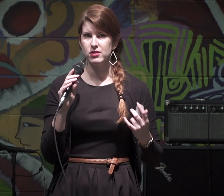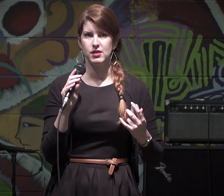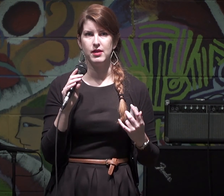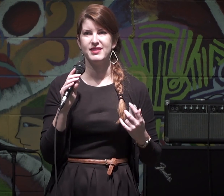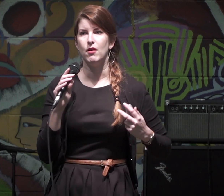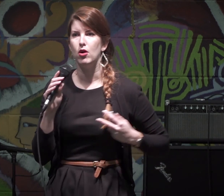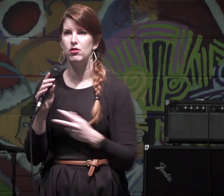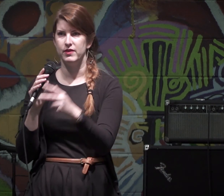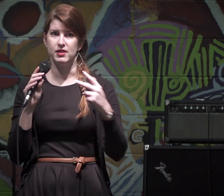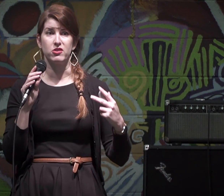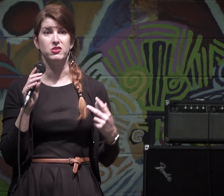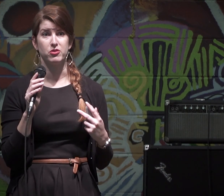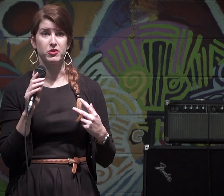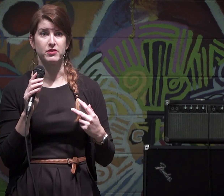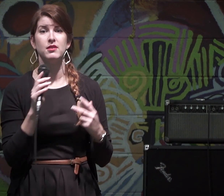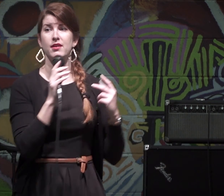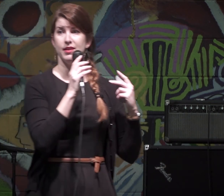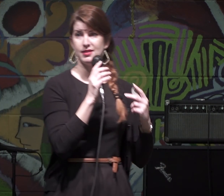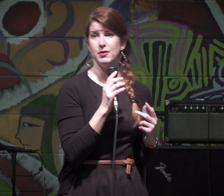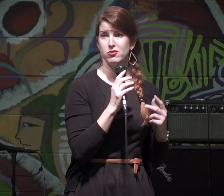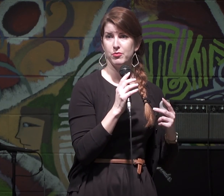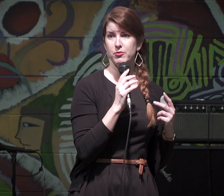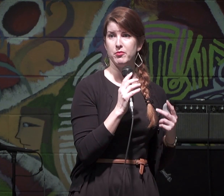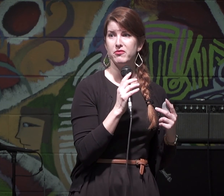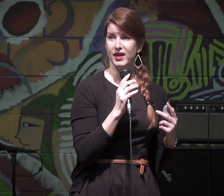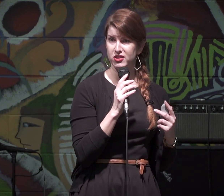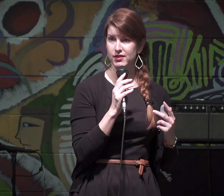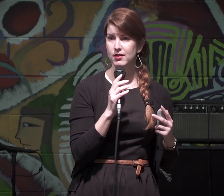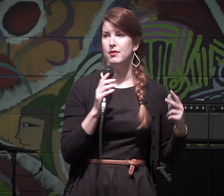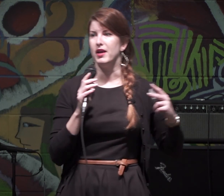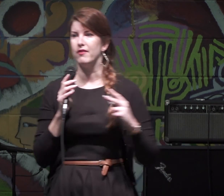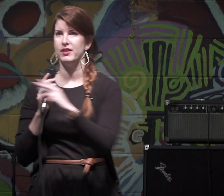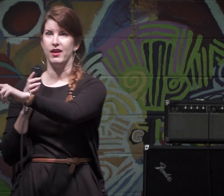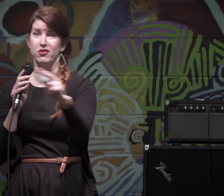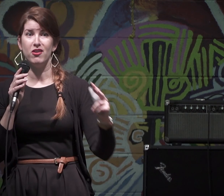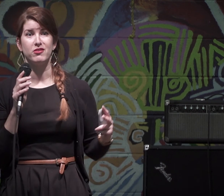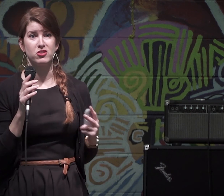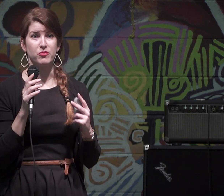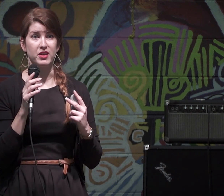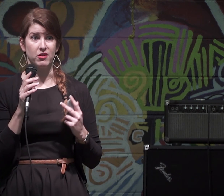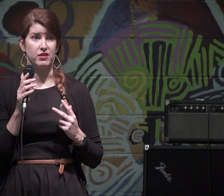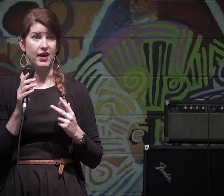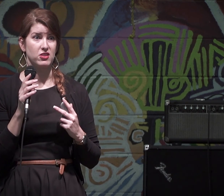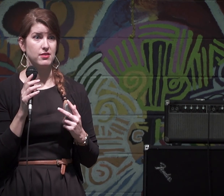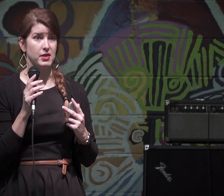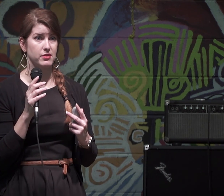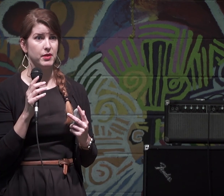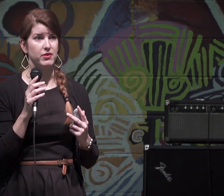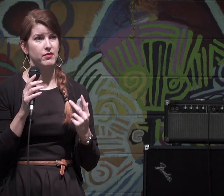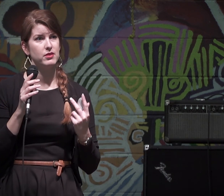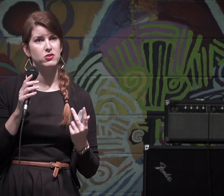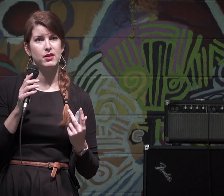what I'm interested in is how all of us here are interpreters. Yes, I'm an interpreter by profession, but every day y'all are interpreting your interactions